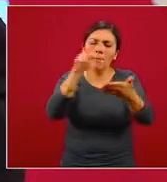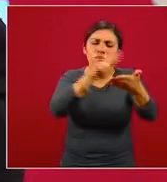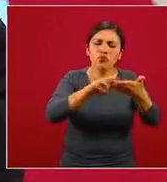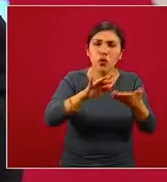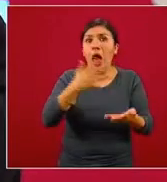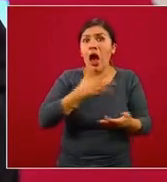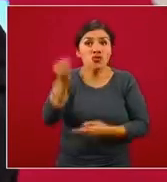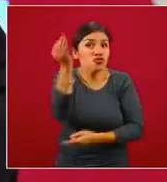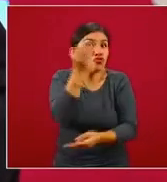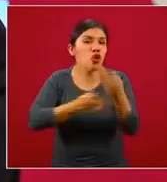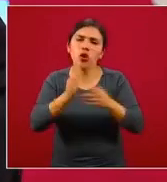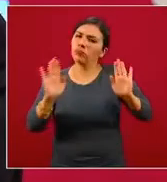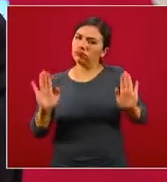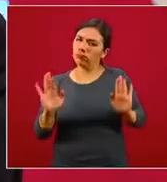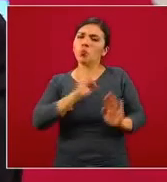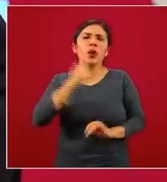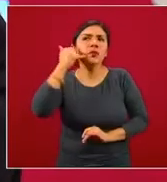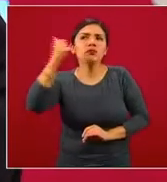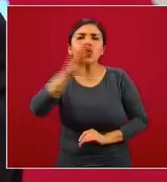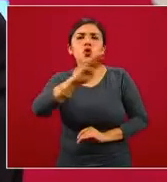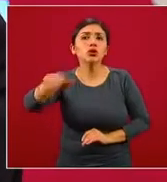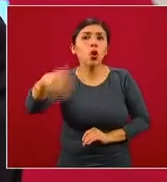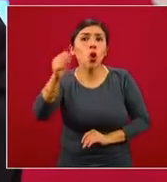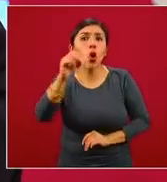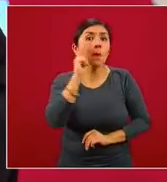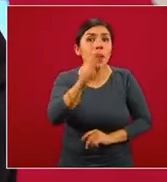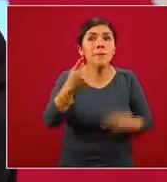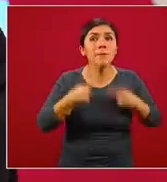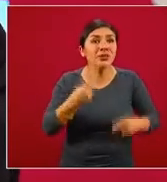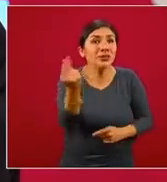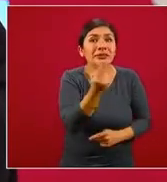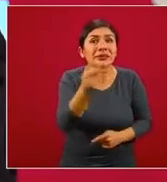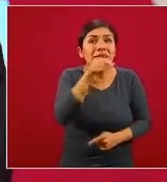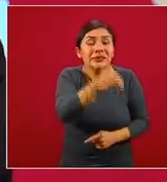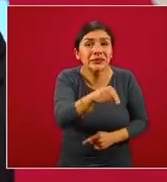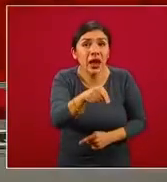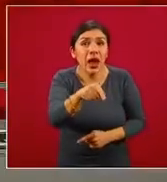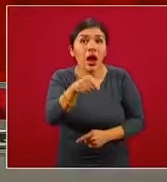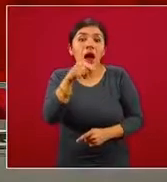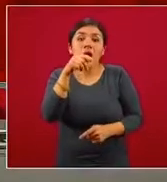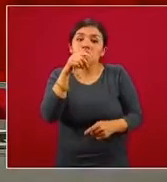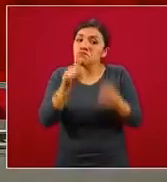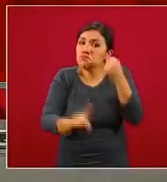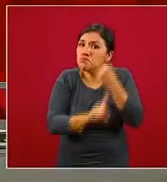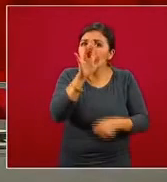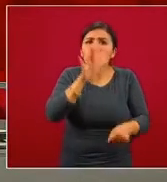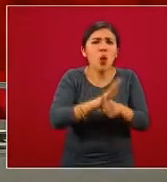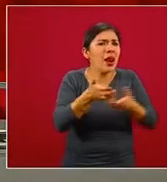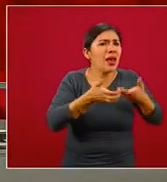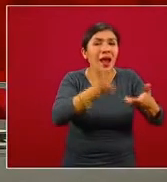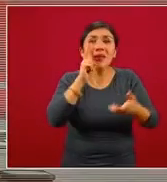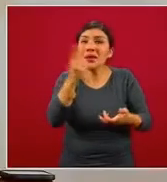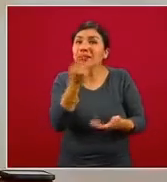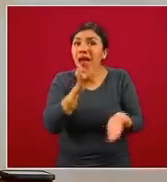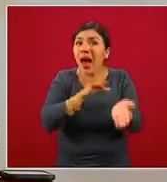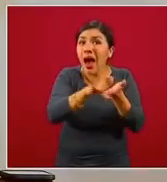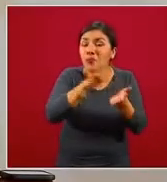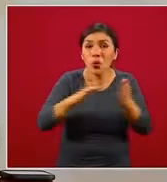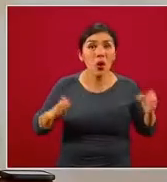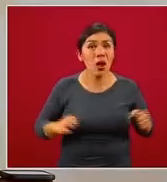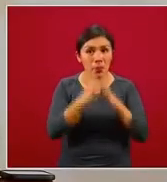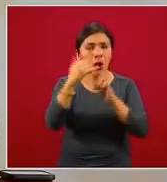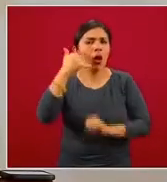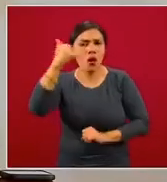eso existe. And remember, you have to 911. call Y si usted es una 911. persona en necesidad por If esta o you por are otra in an razón en la emergency calle, situation, que necesita call apoyo de emergencia,